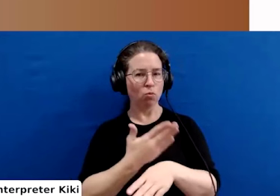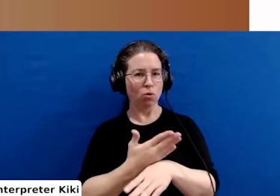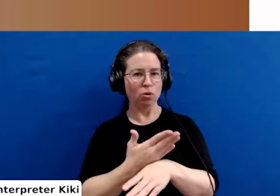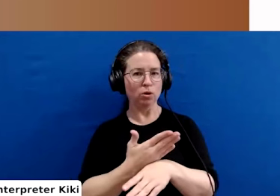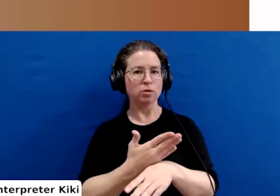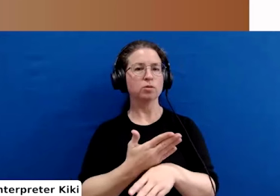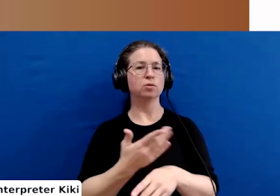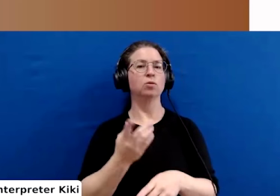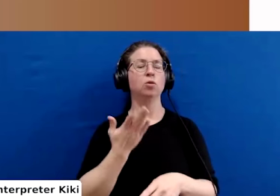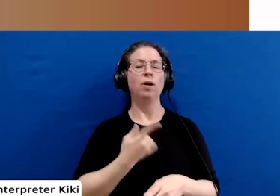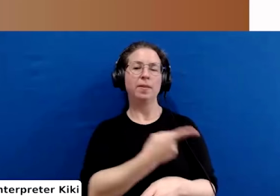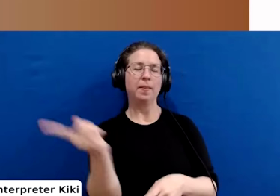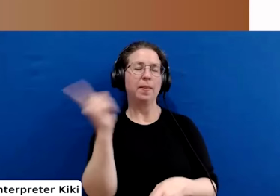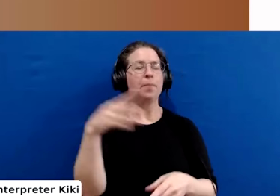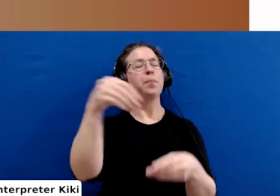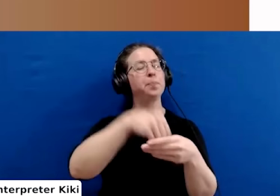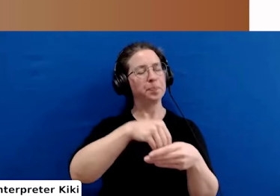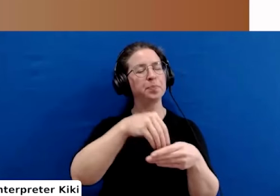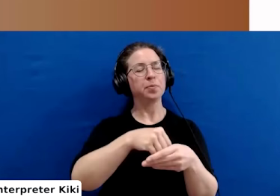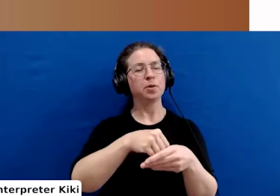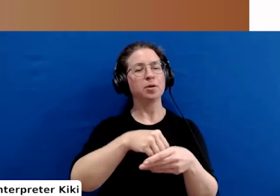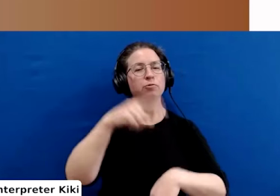of recruitment, retention, and promotion.